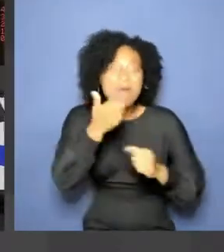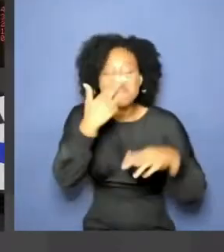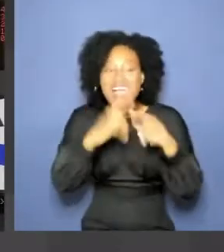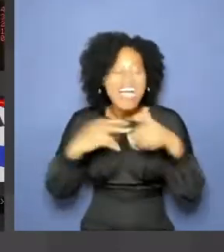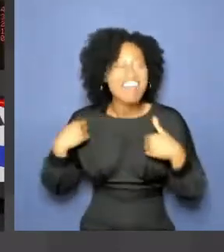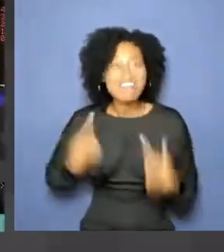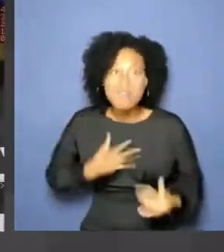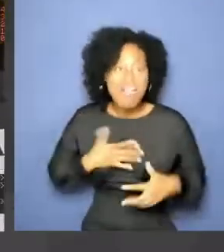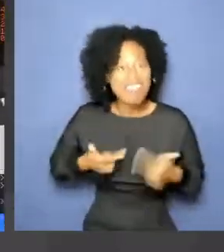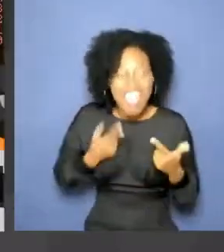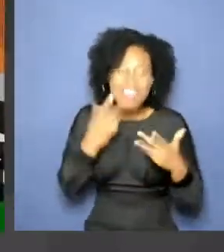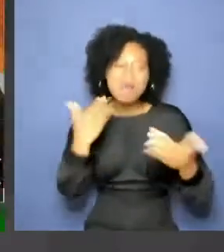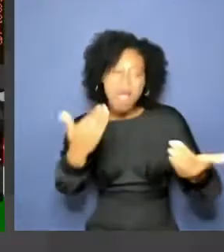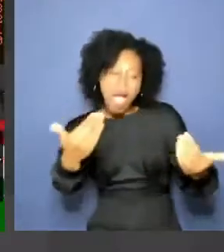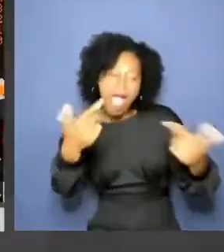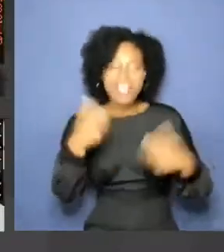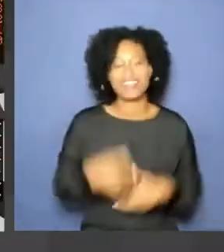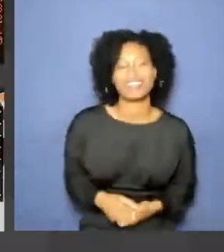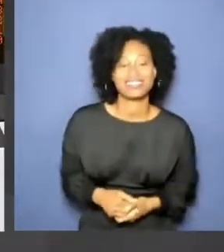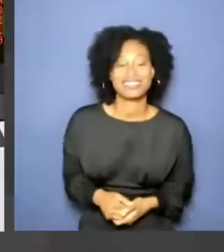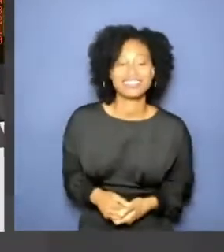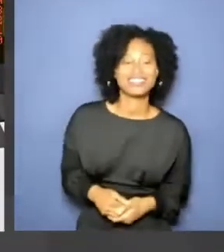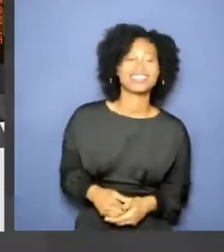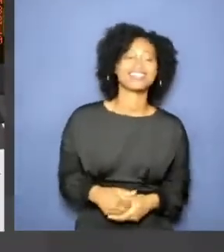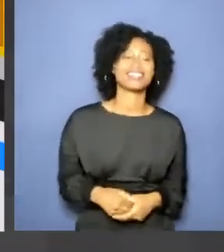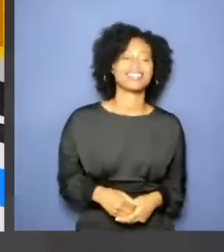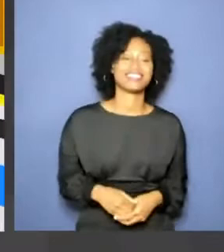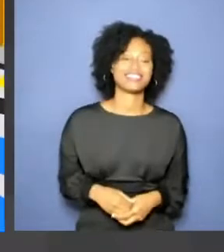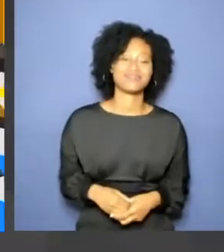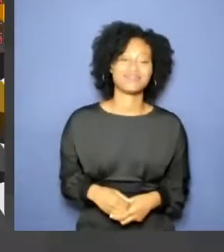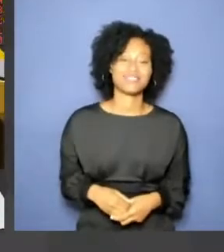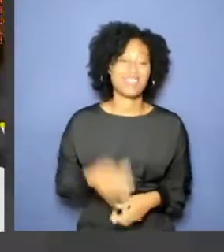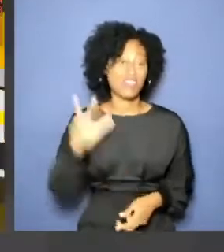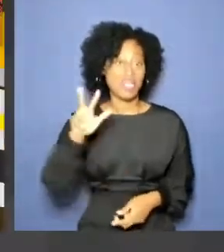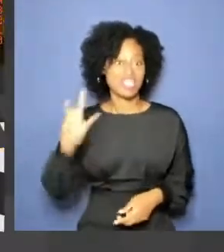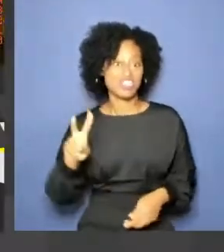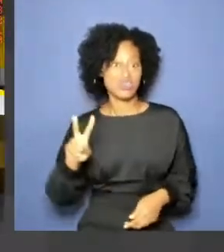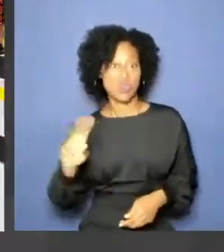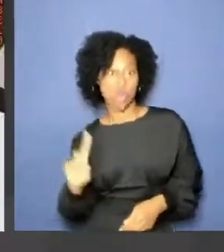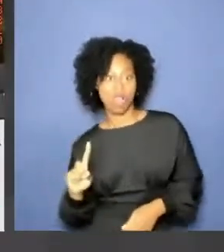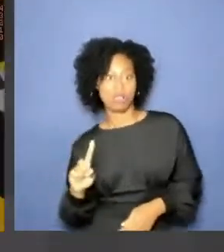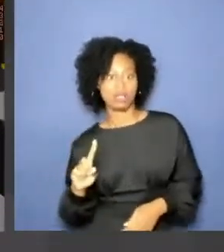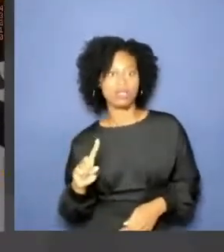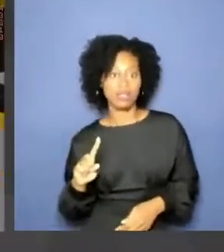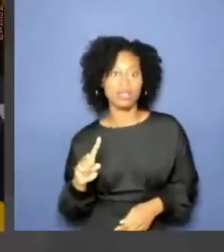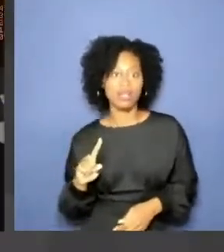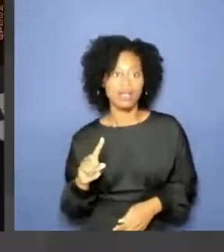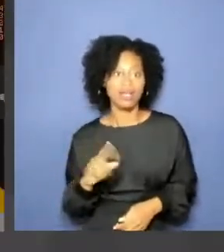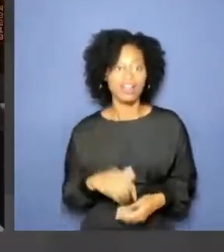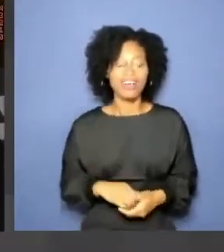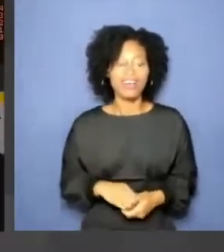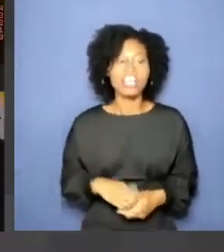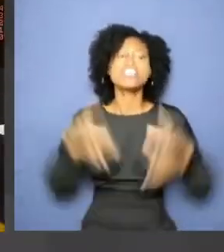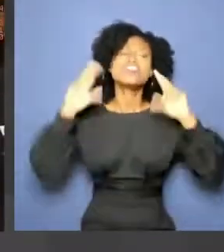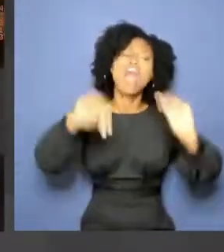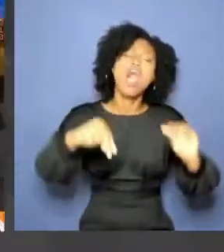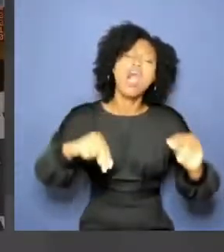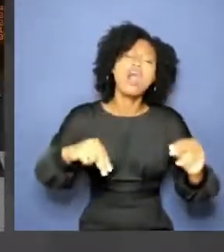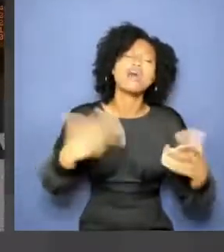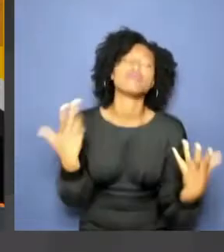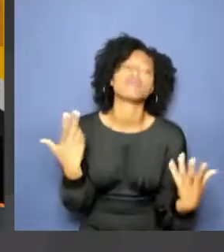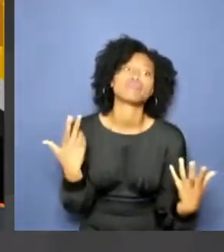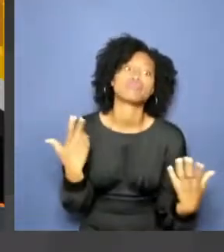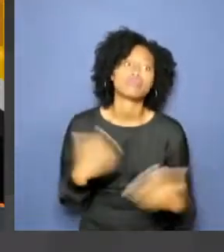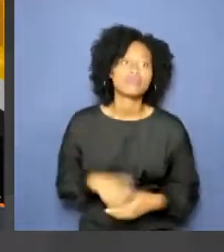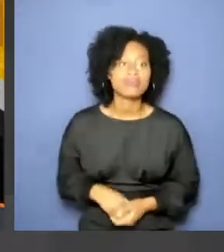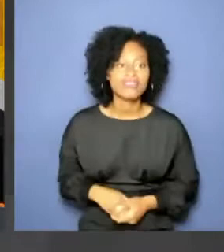balls. I got Sam now. All right, 3, 2, 1. Nice. No, Come on, Shelby, you got